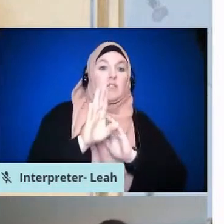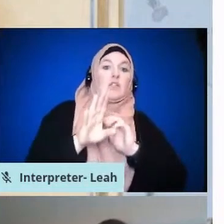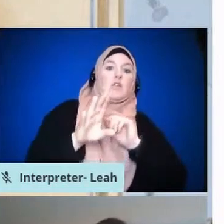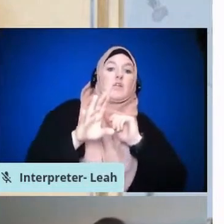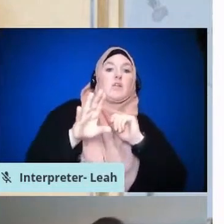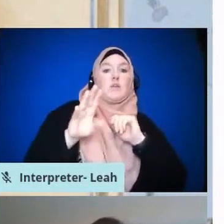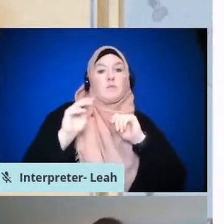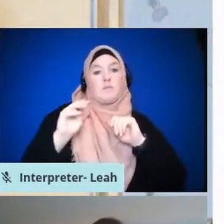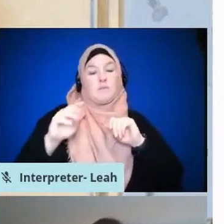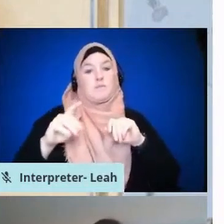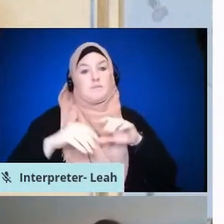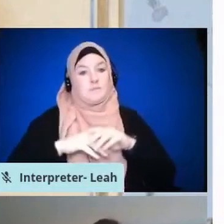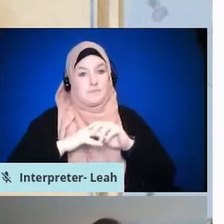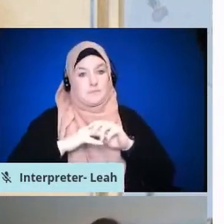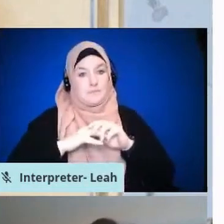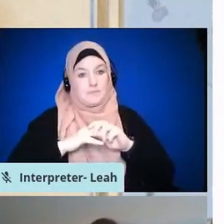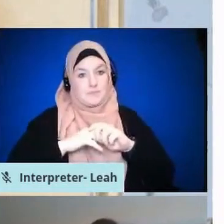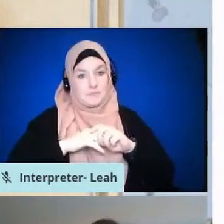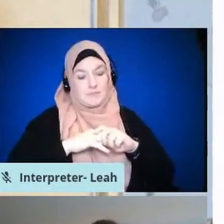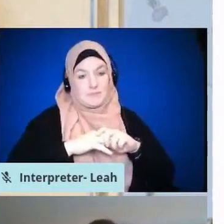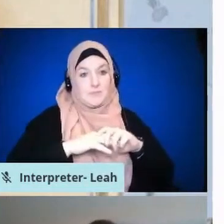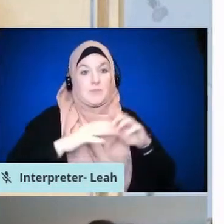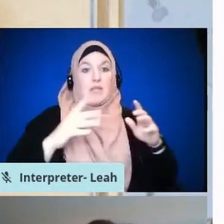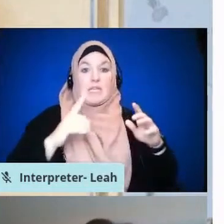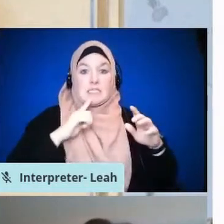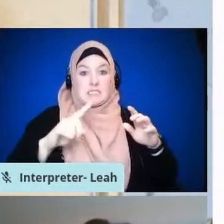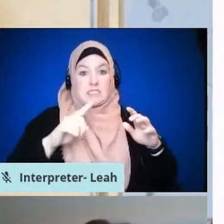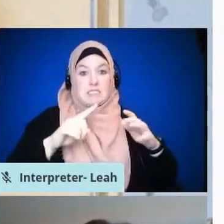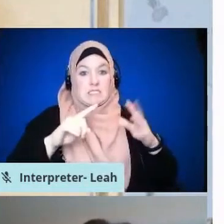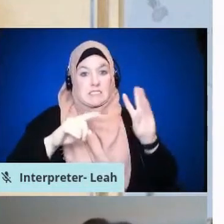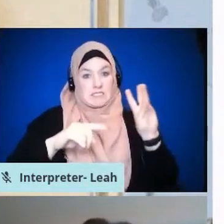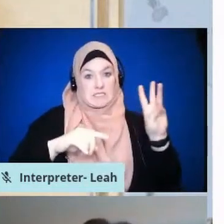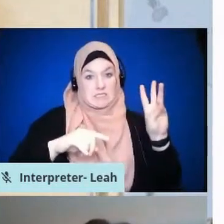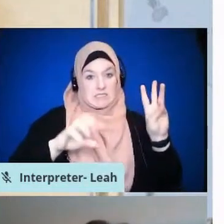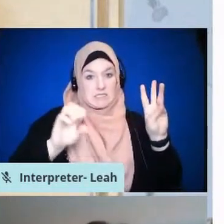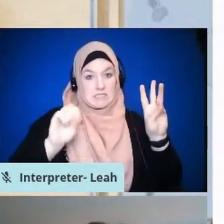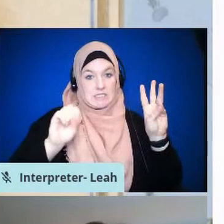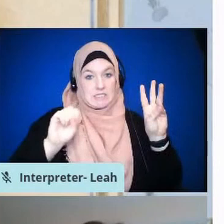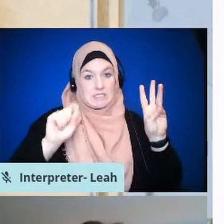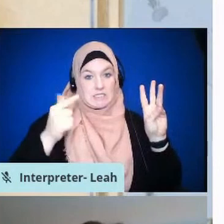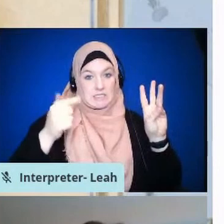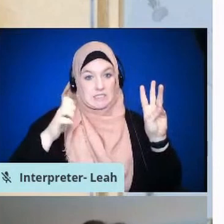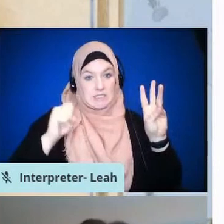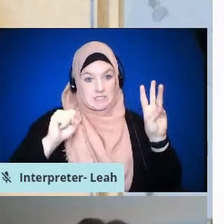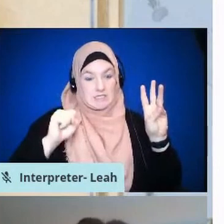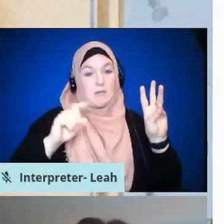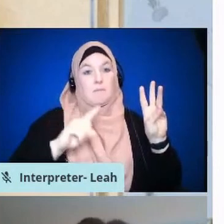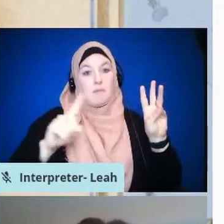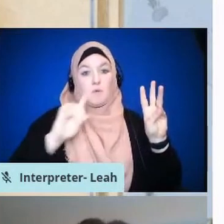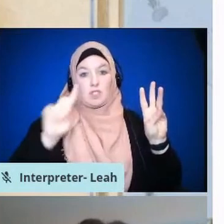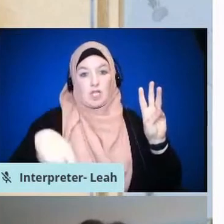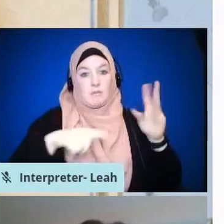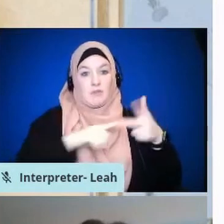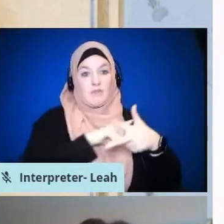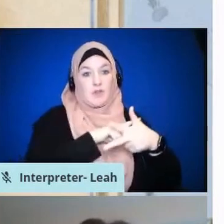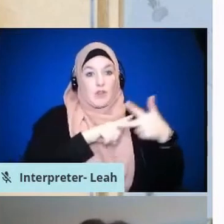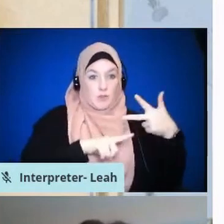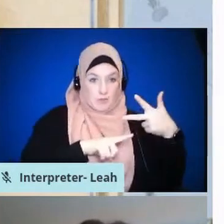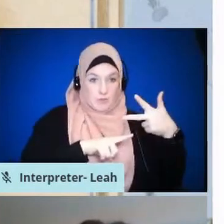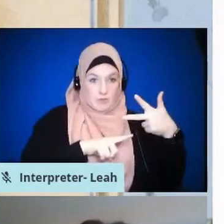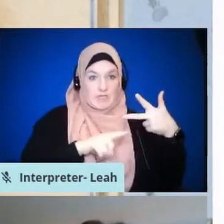of moral development. It is 6 stages of development, but we will talk about the first three